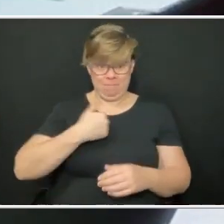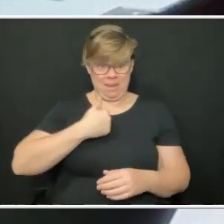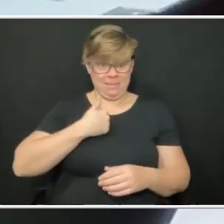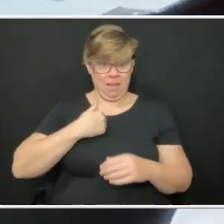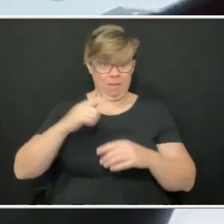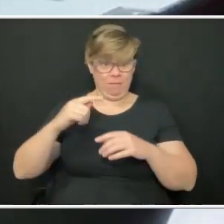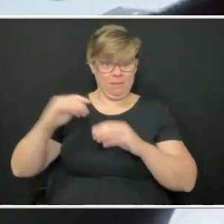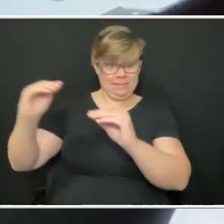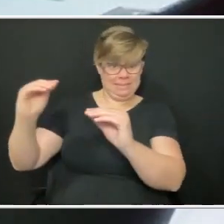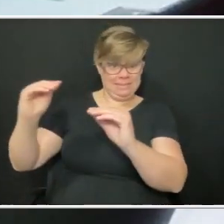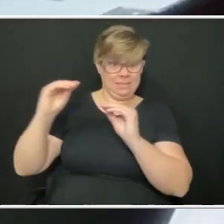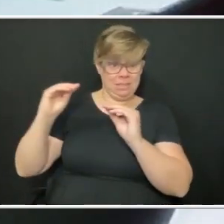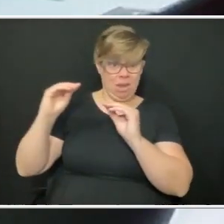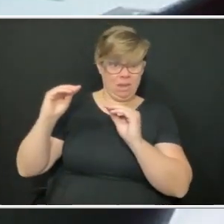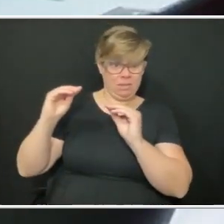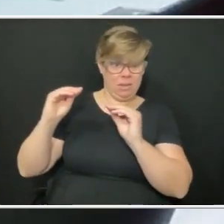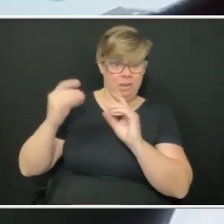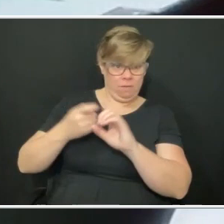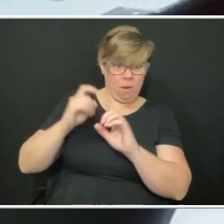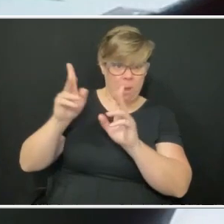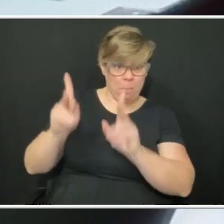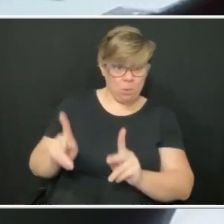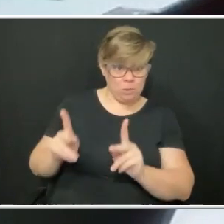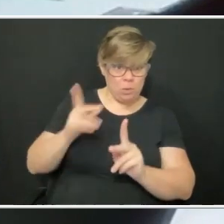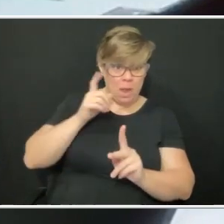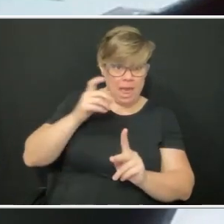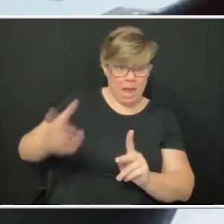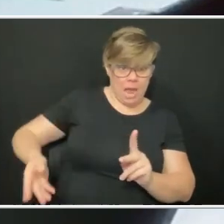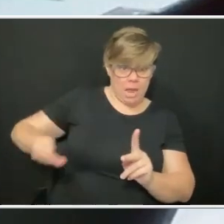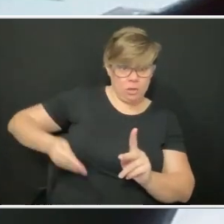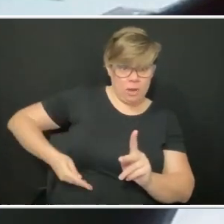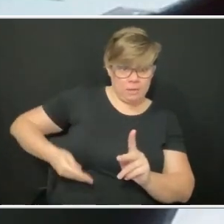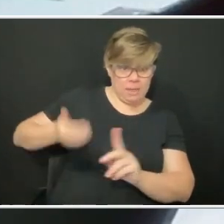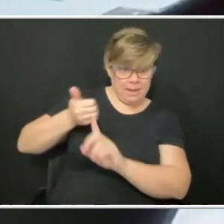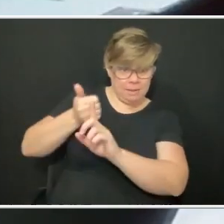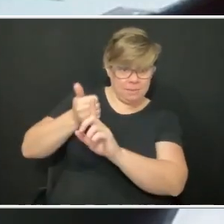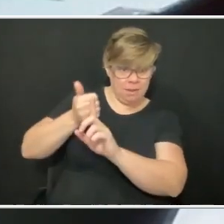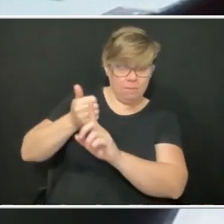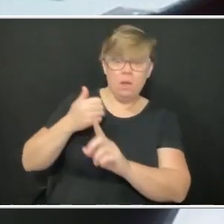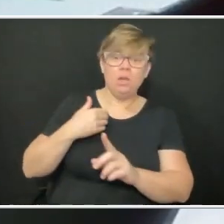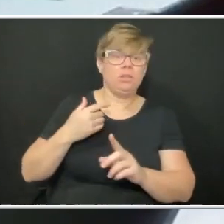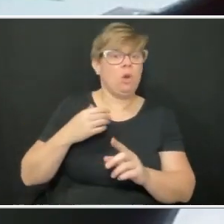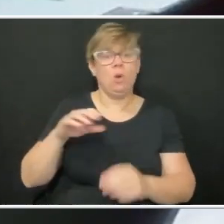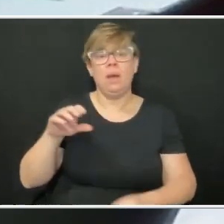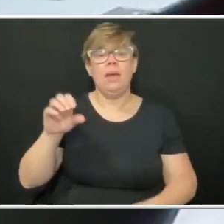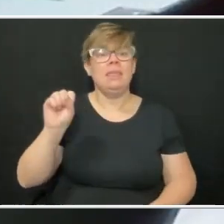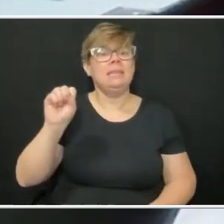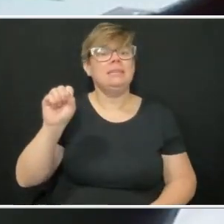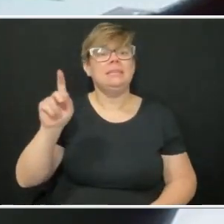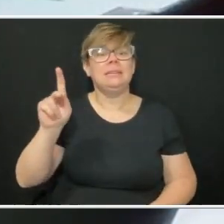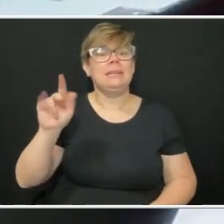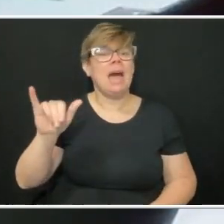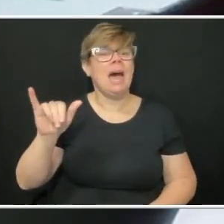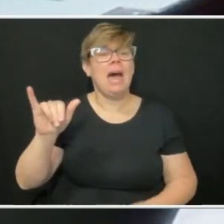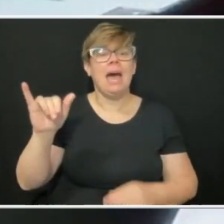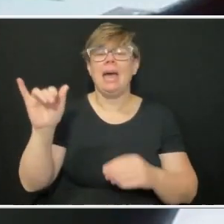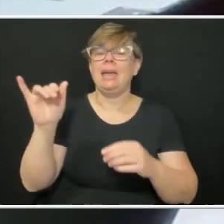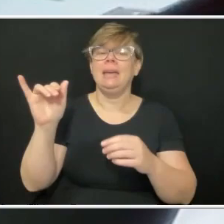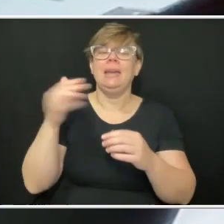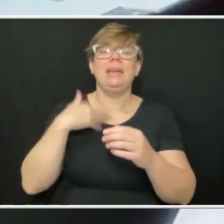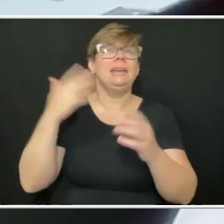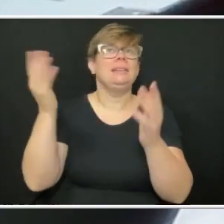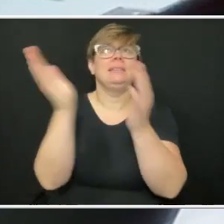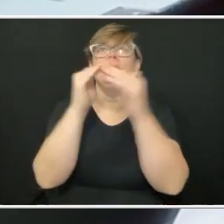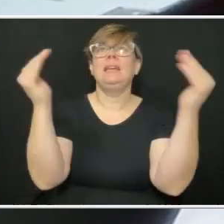transplant himself. So sky's the limit. Most of these kids, we hope they're running around playing soccer and going to